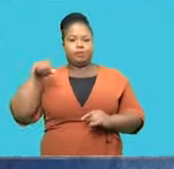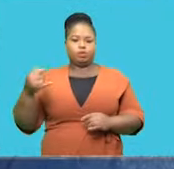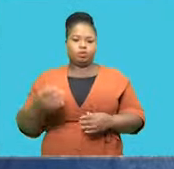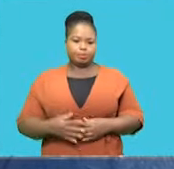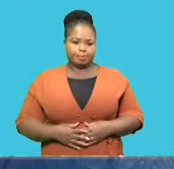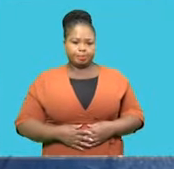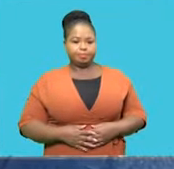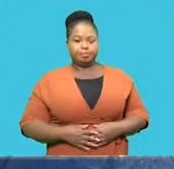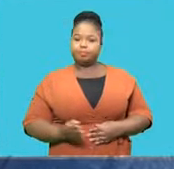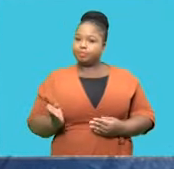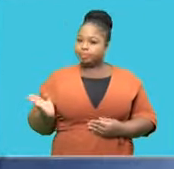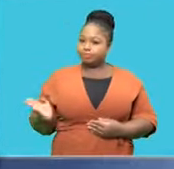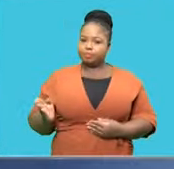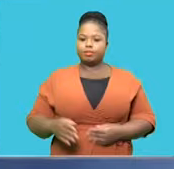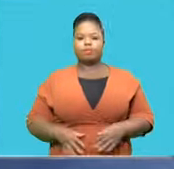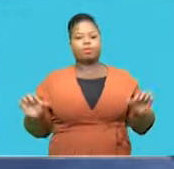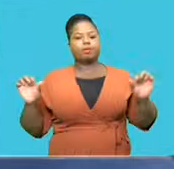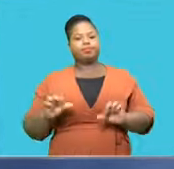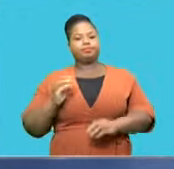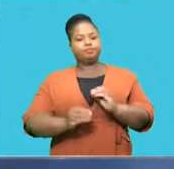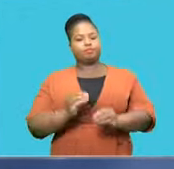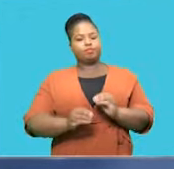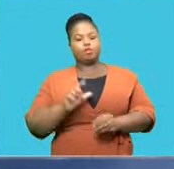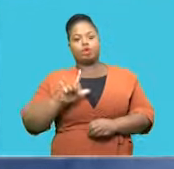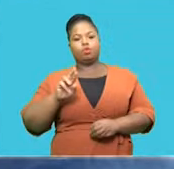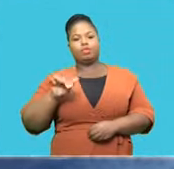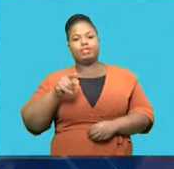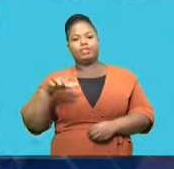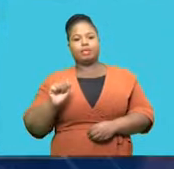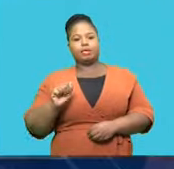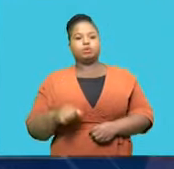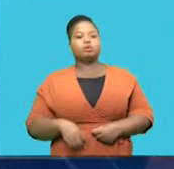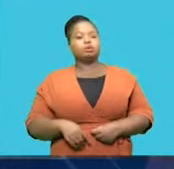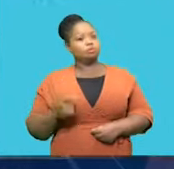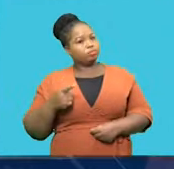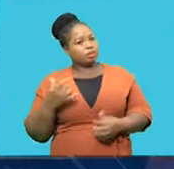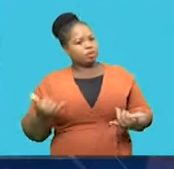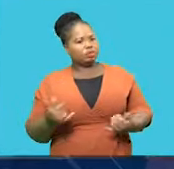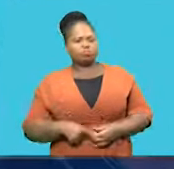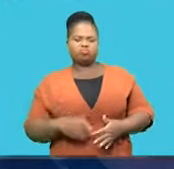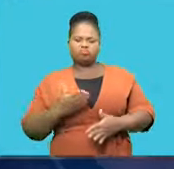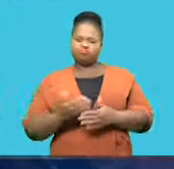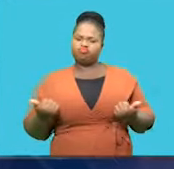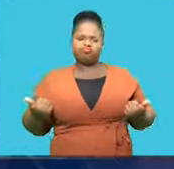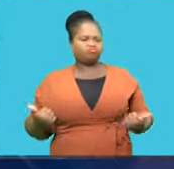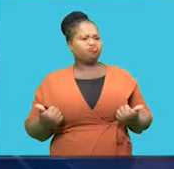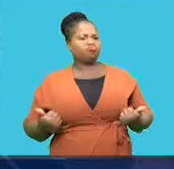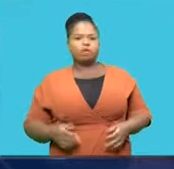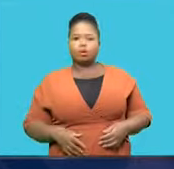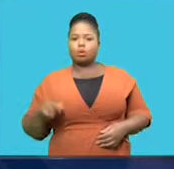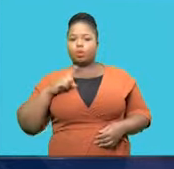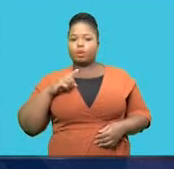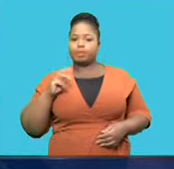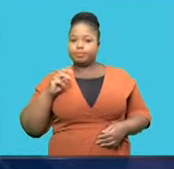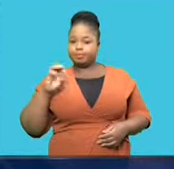Le operation restore, operation lungisa, operation lukisa, operation restyle yenza umsebenzi omkhulu ngoba